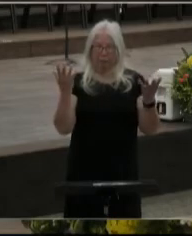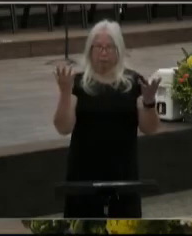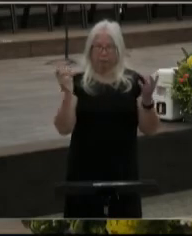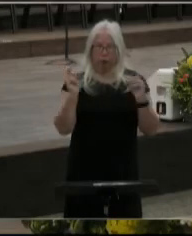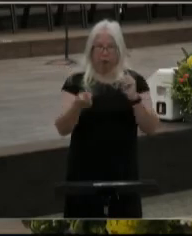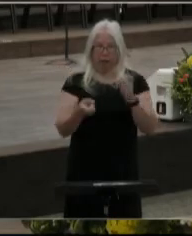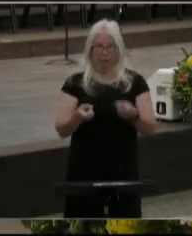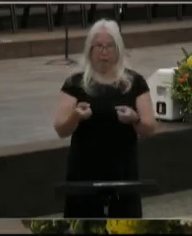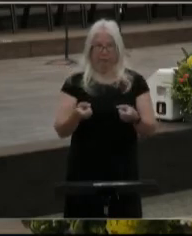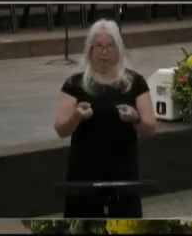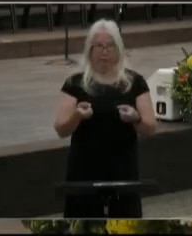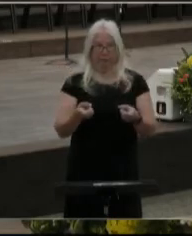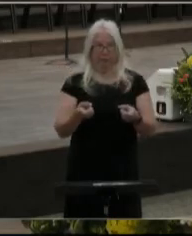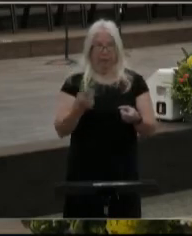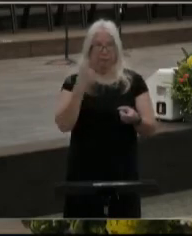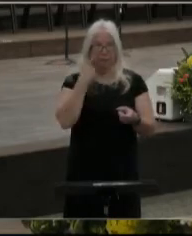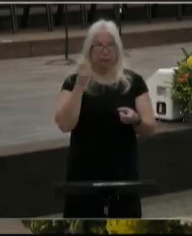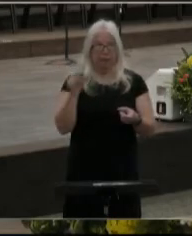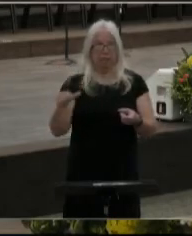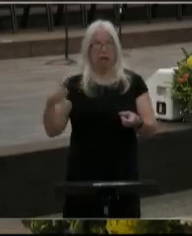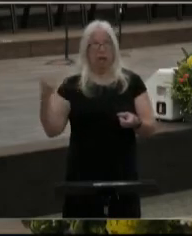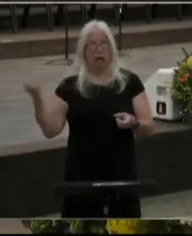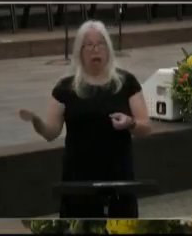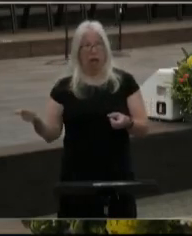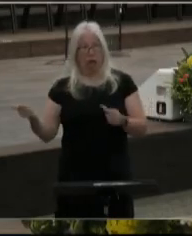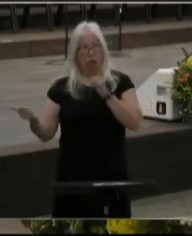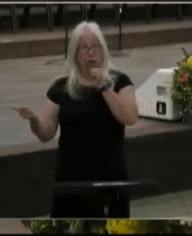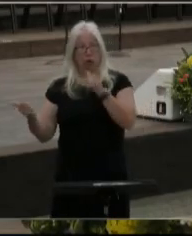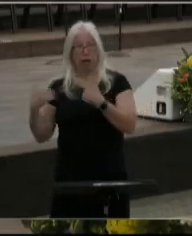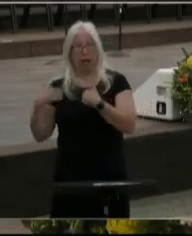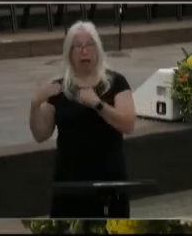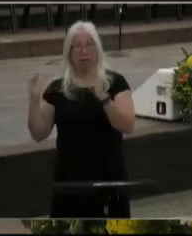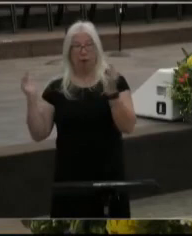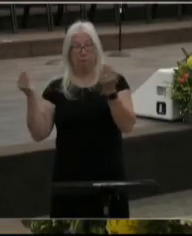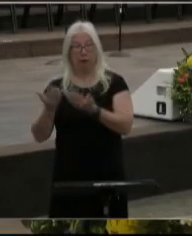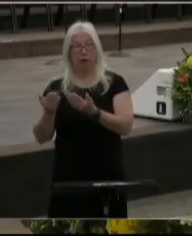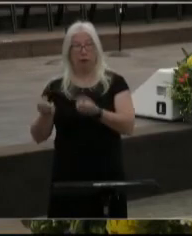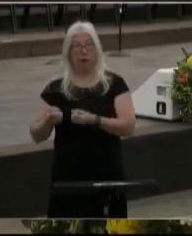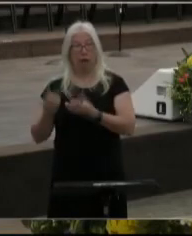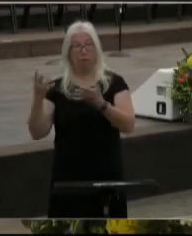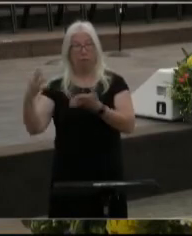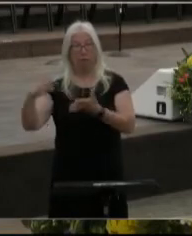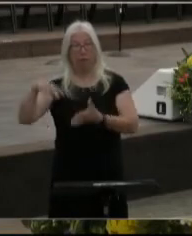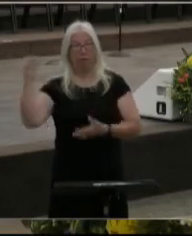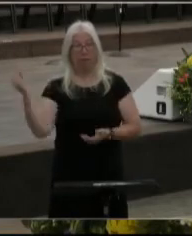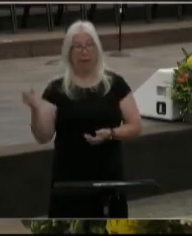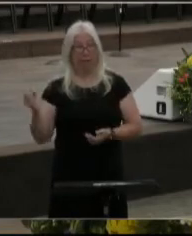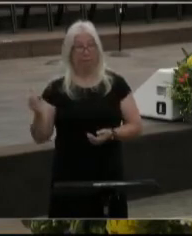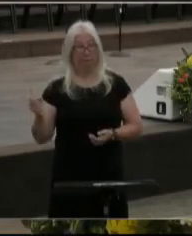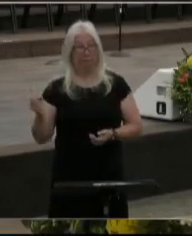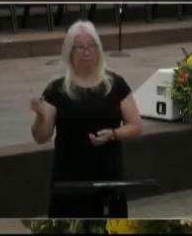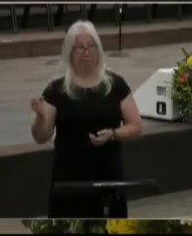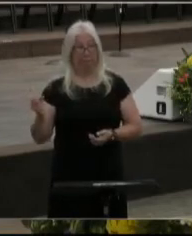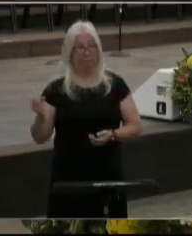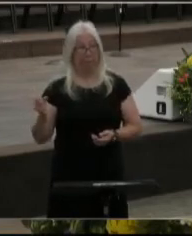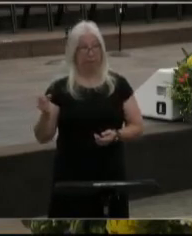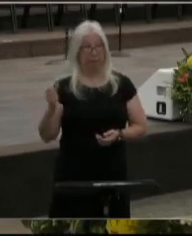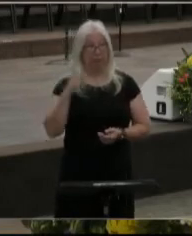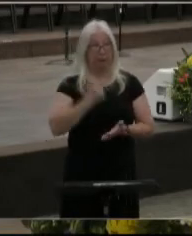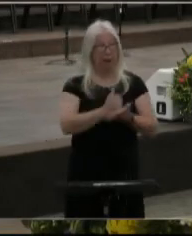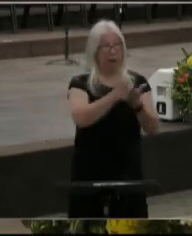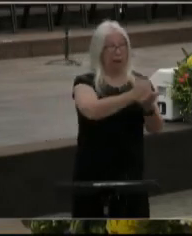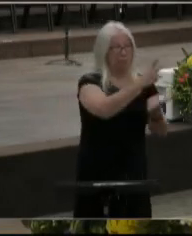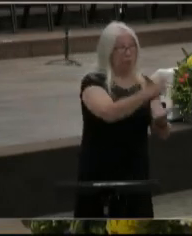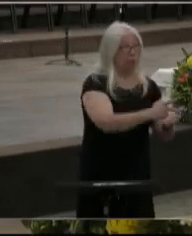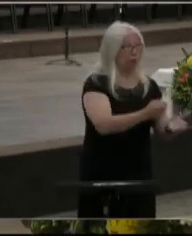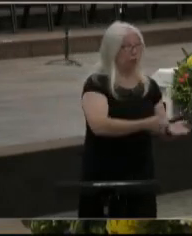will give. Because others do not have any boundaries of how much they're going to take. Anybody ever help